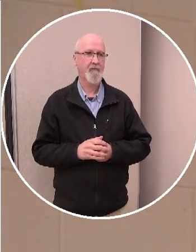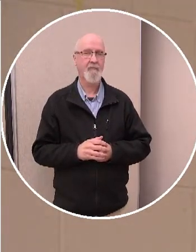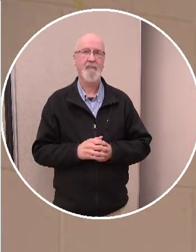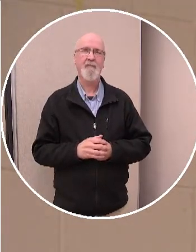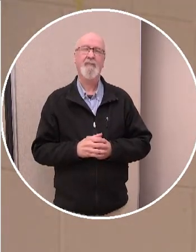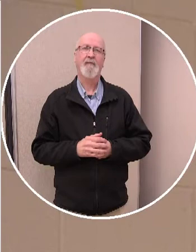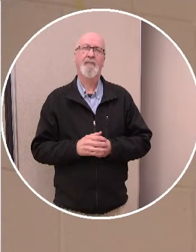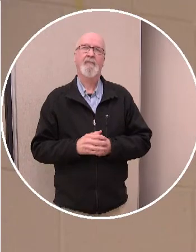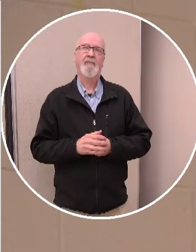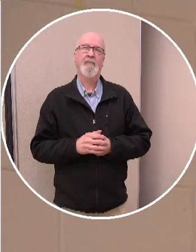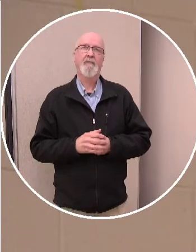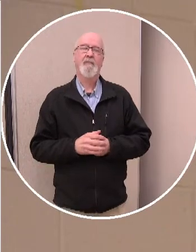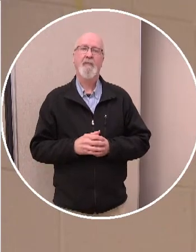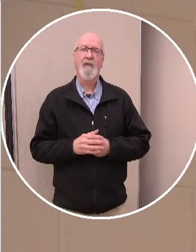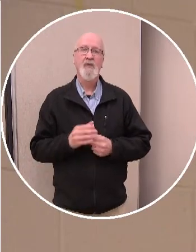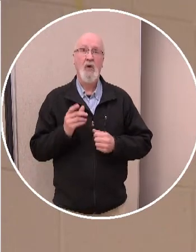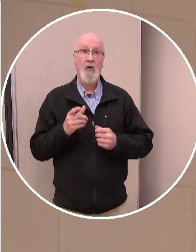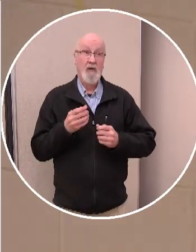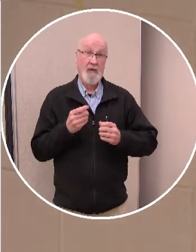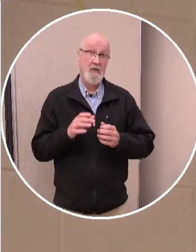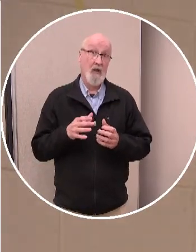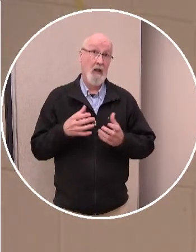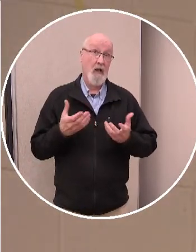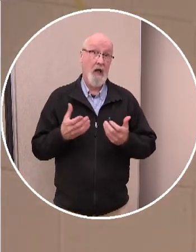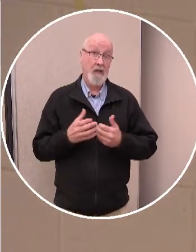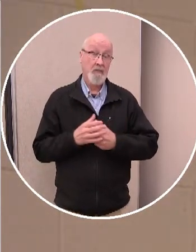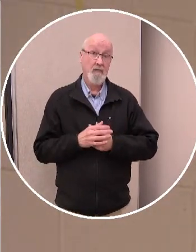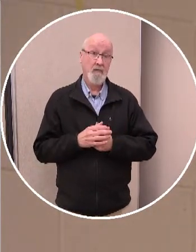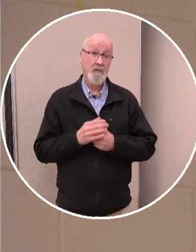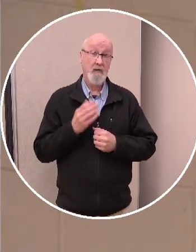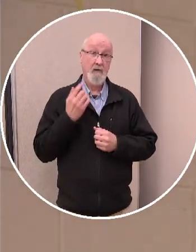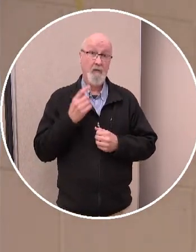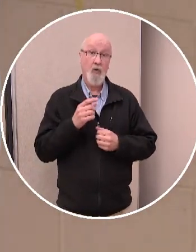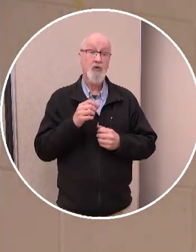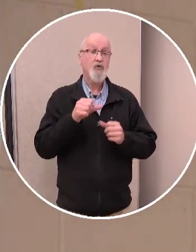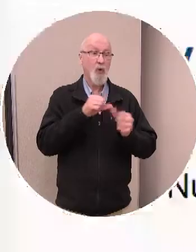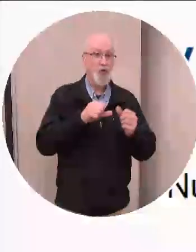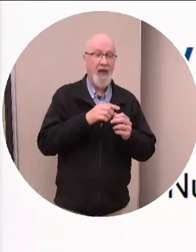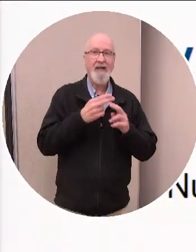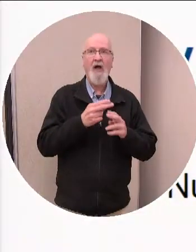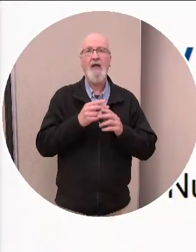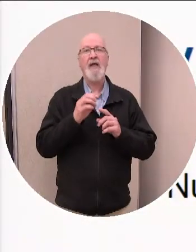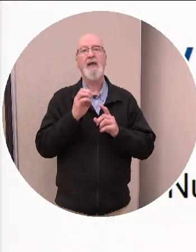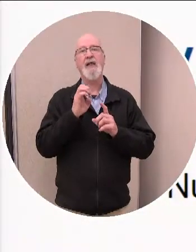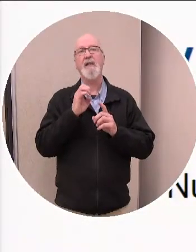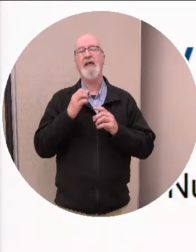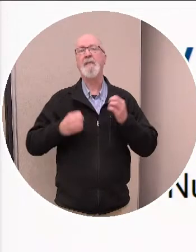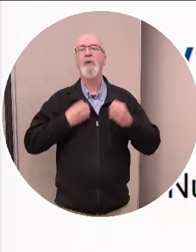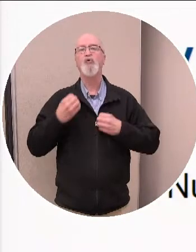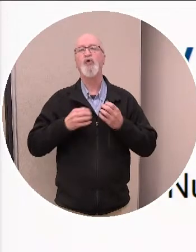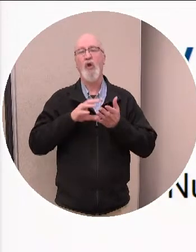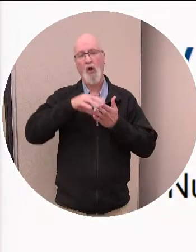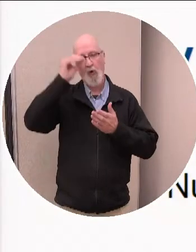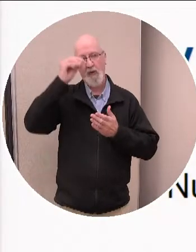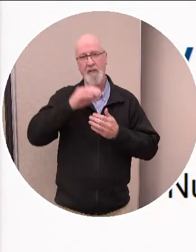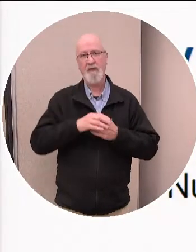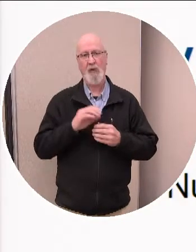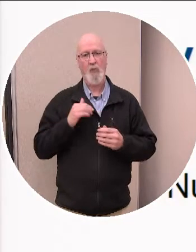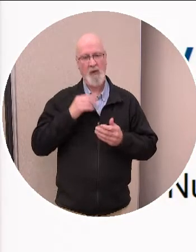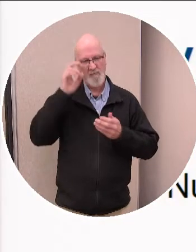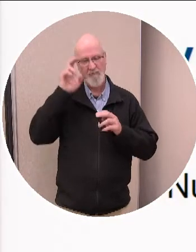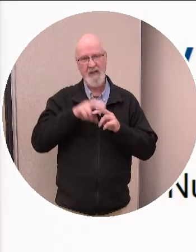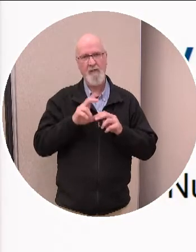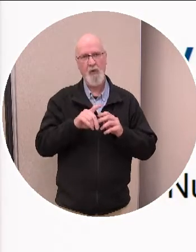So there's quite a bit that we're doing with respect to social and emotional learning. We believe strongly that these